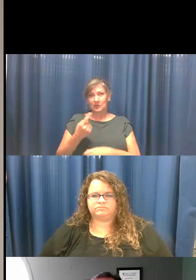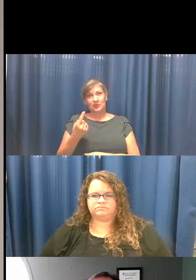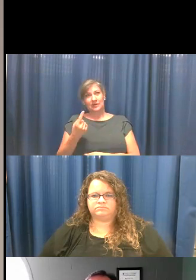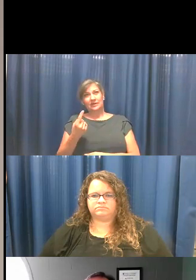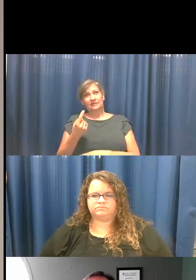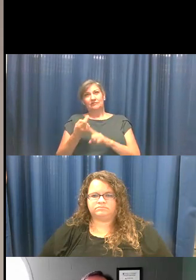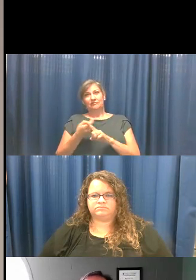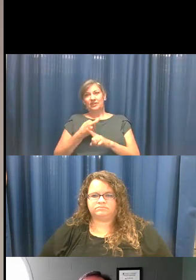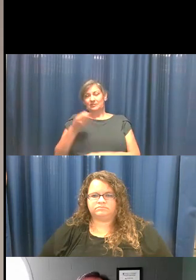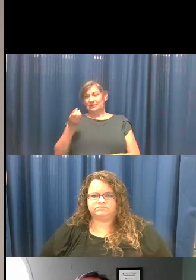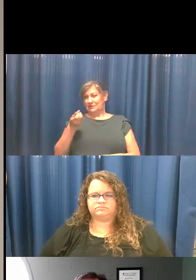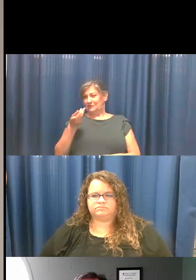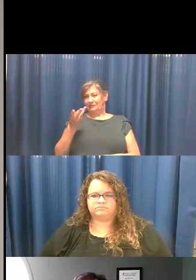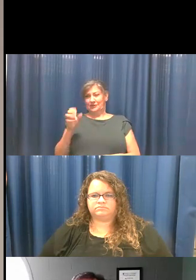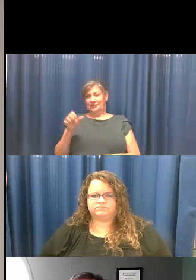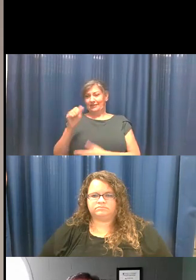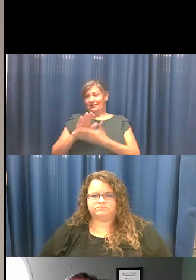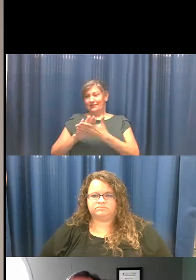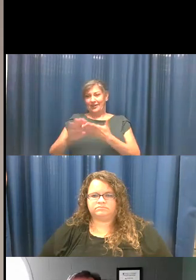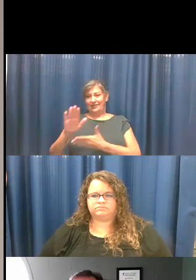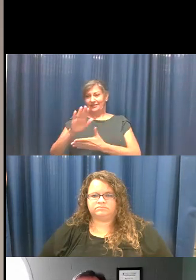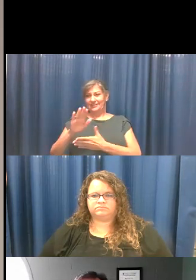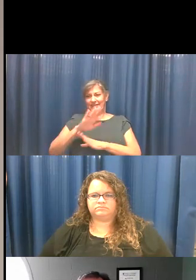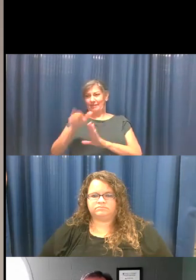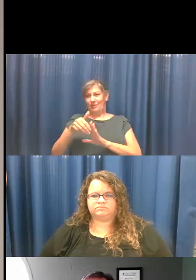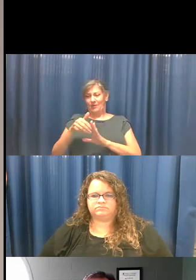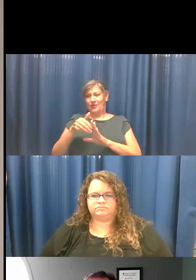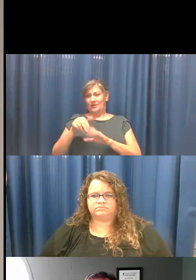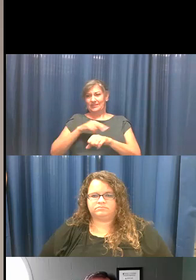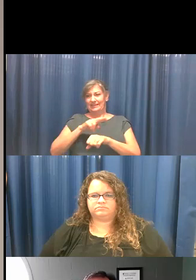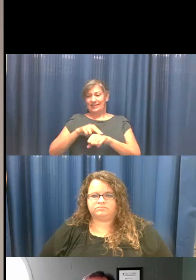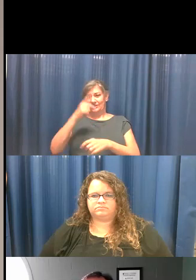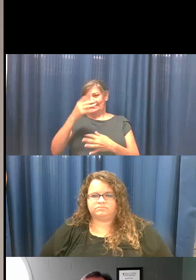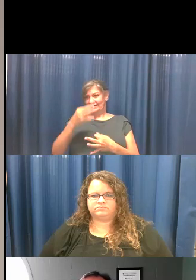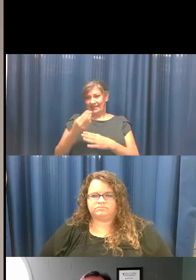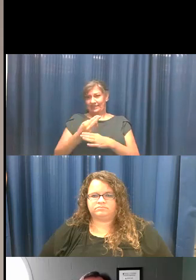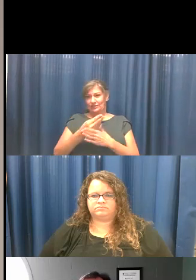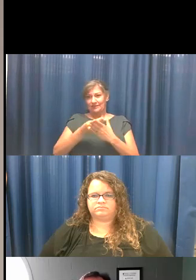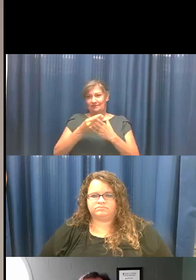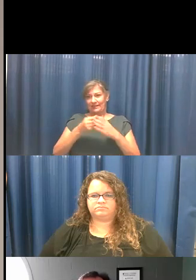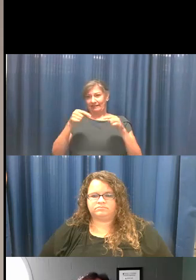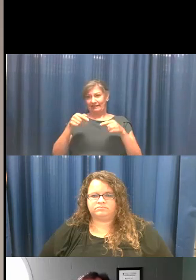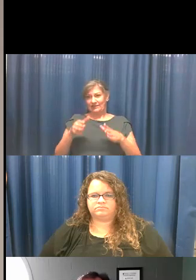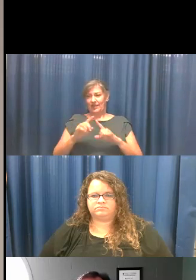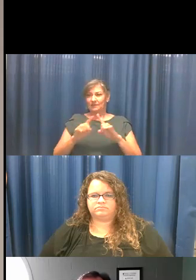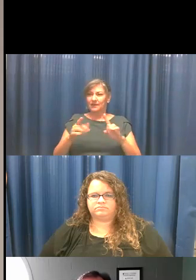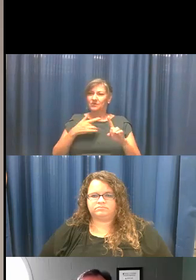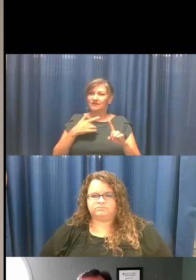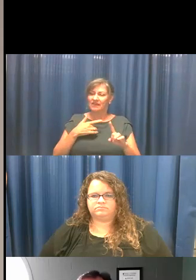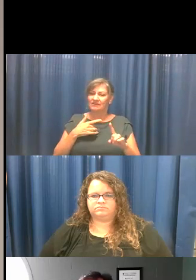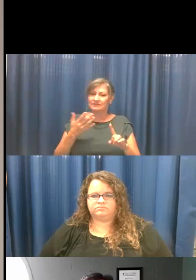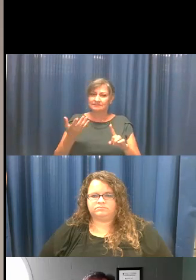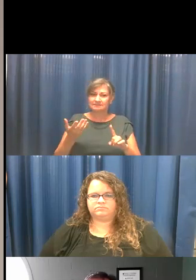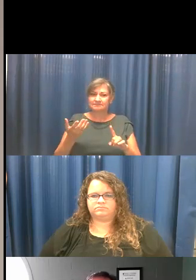a handful of colleges in the whole nation that have decided to use our money this way. But we felt that this was a way